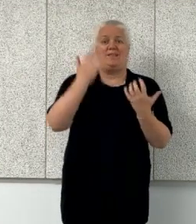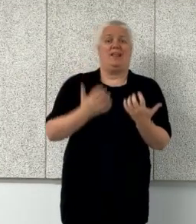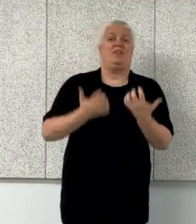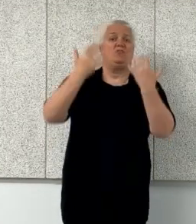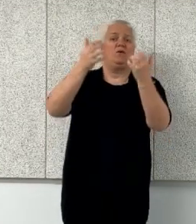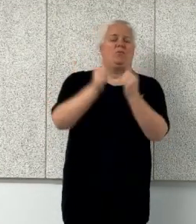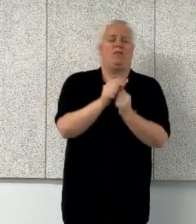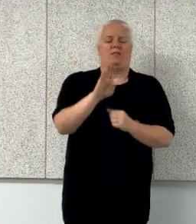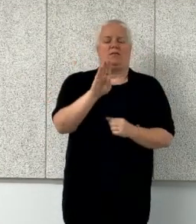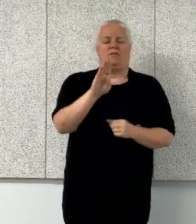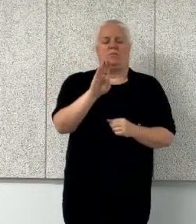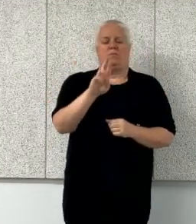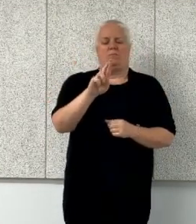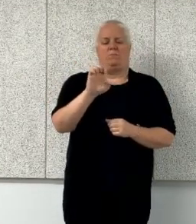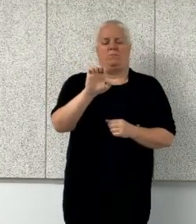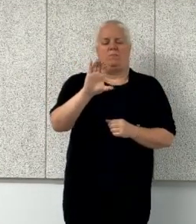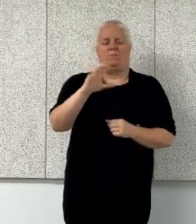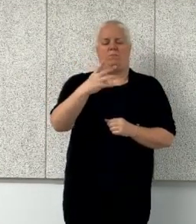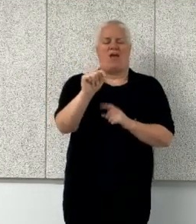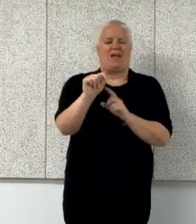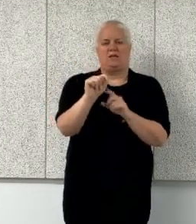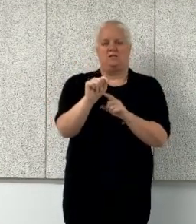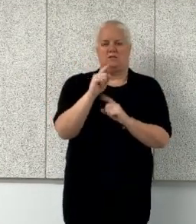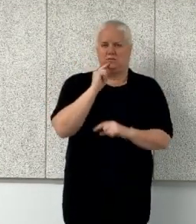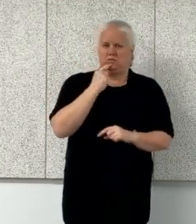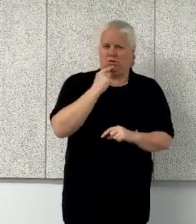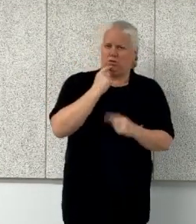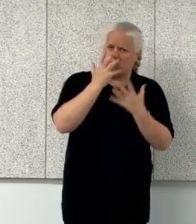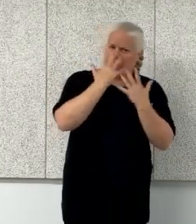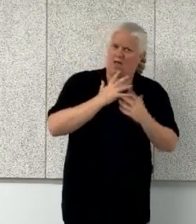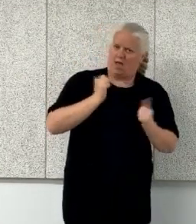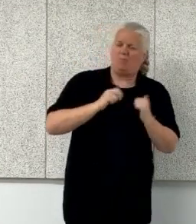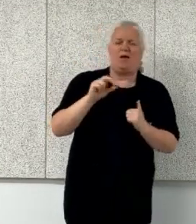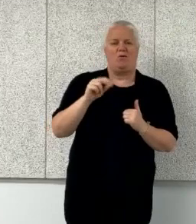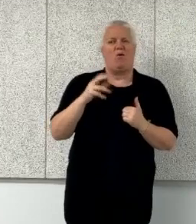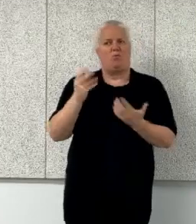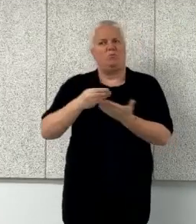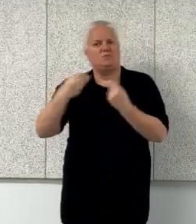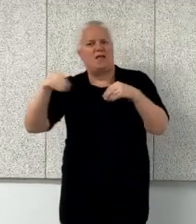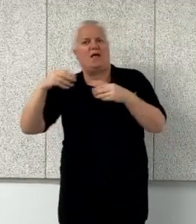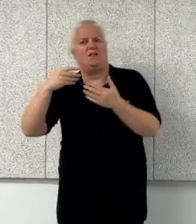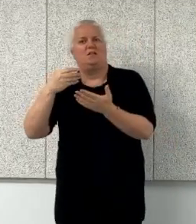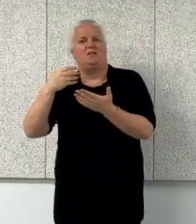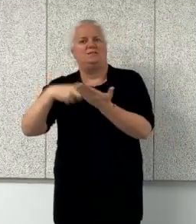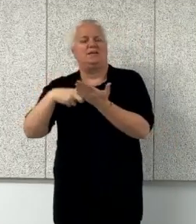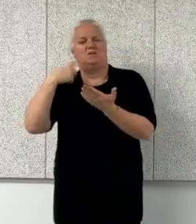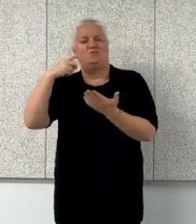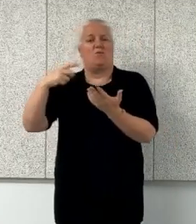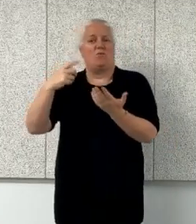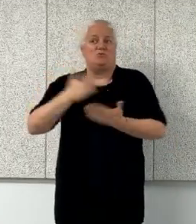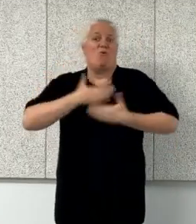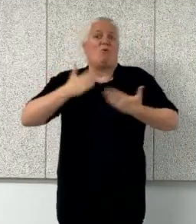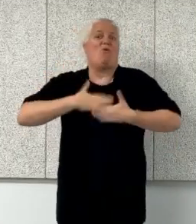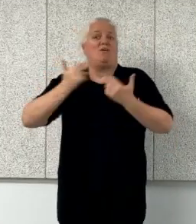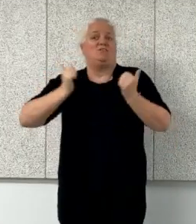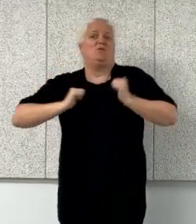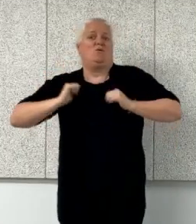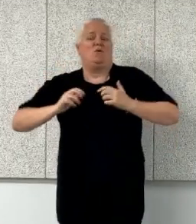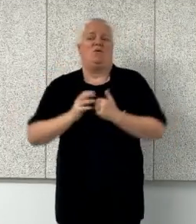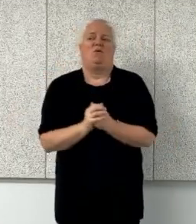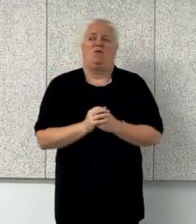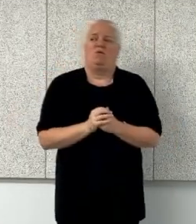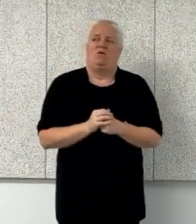things that give joy, mm-hmm, that people have a connection to. And I think that when we come back to, I would take